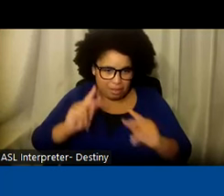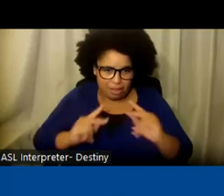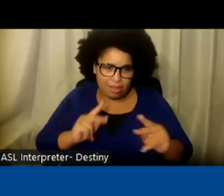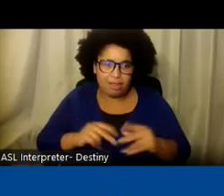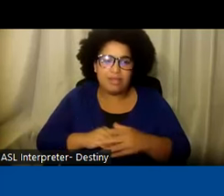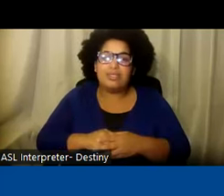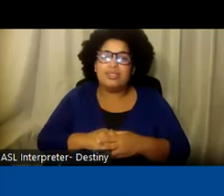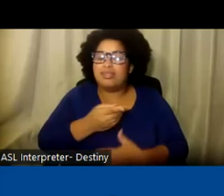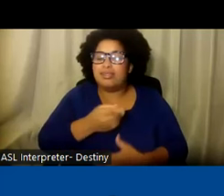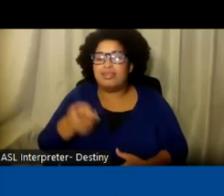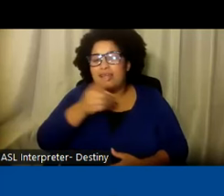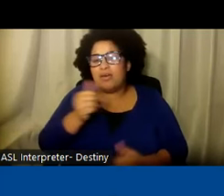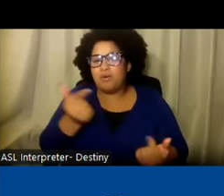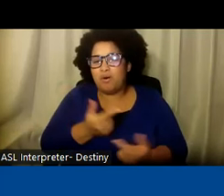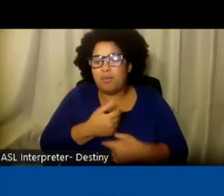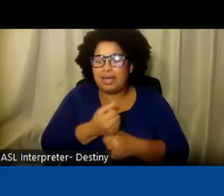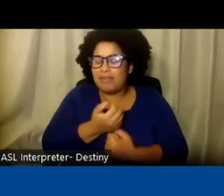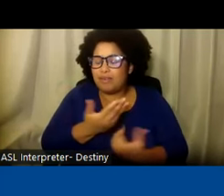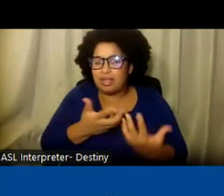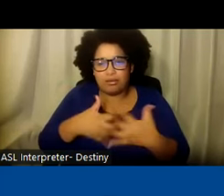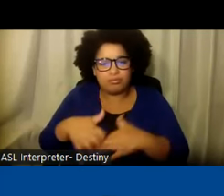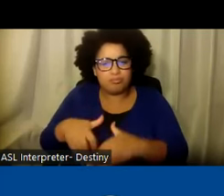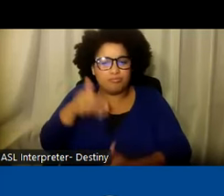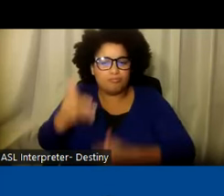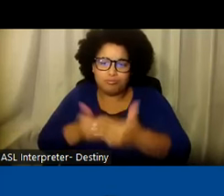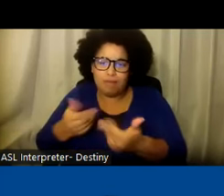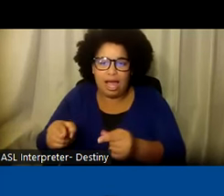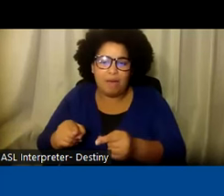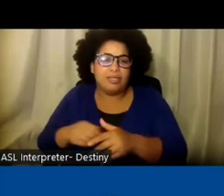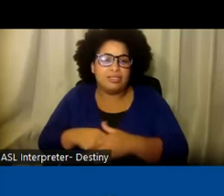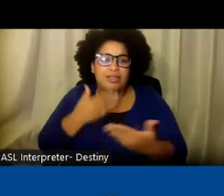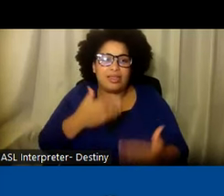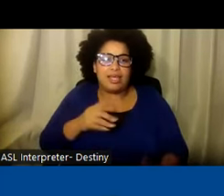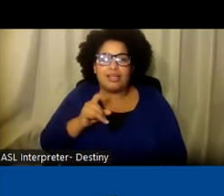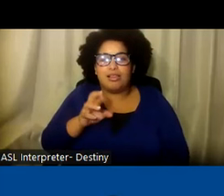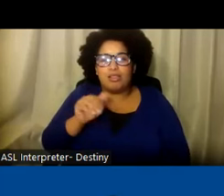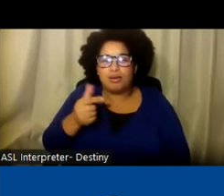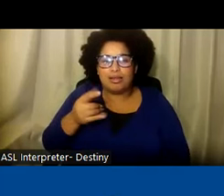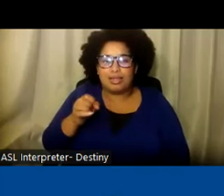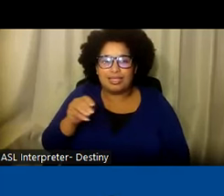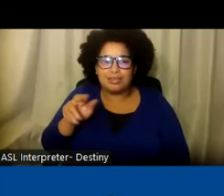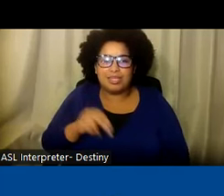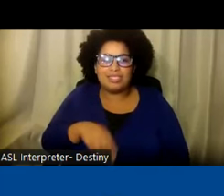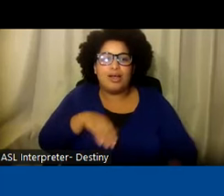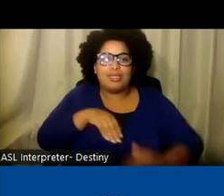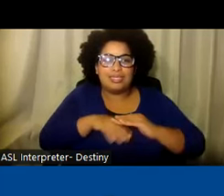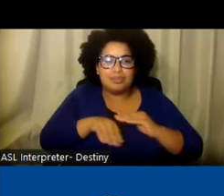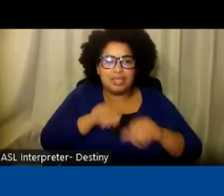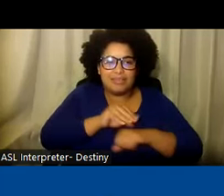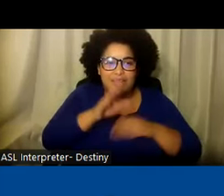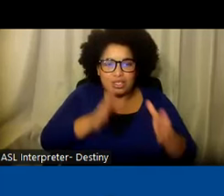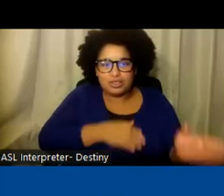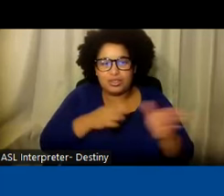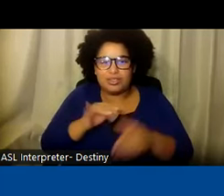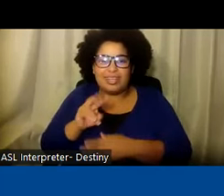who make things happen behind the scenes. So a huge thank you to Laura Glassman, our accessibility advisor, Ivy